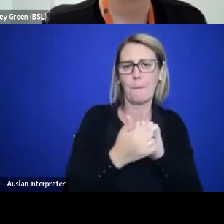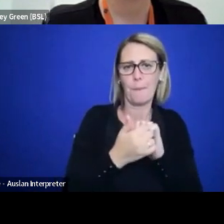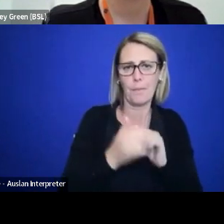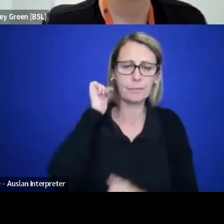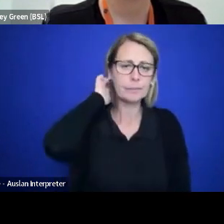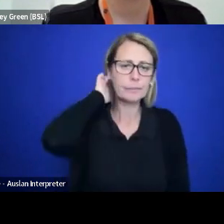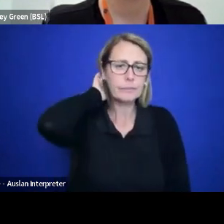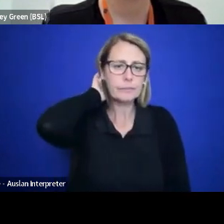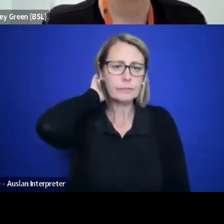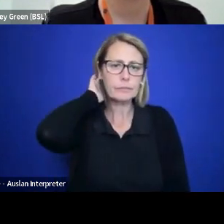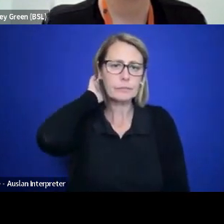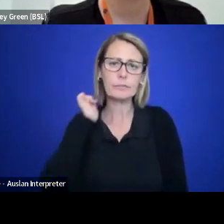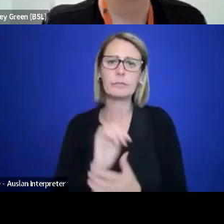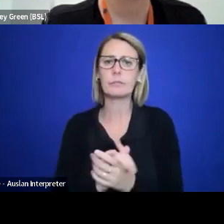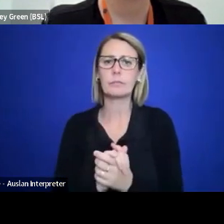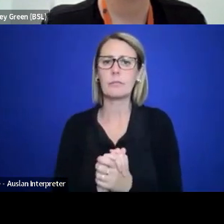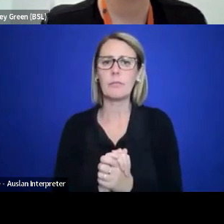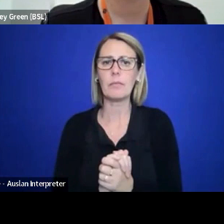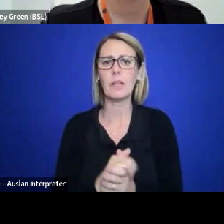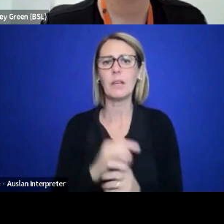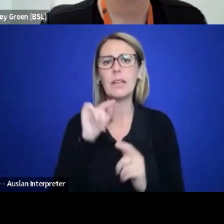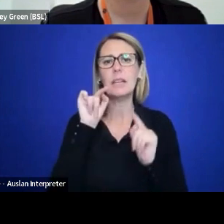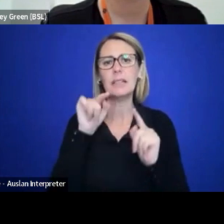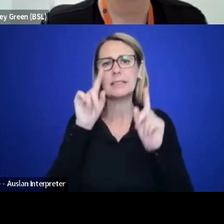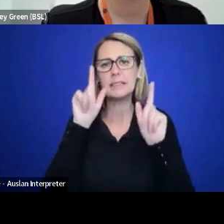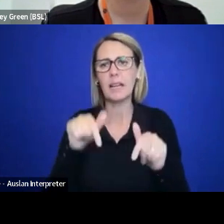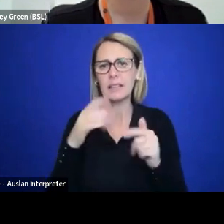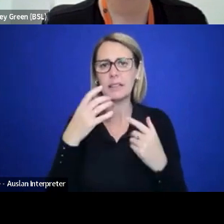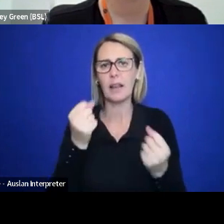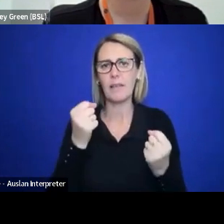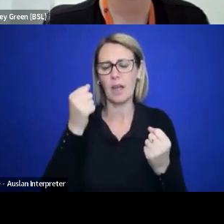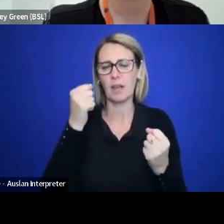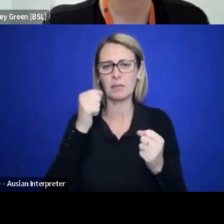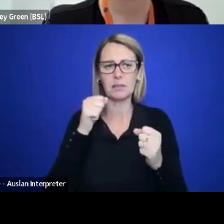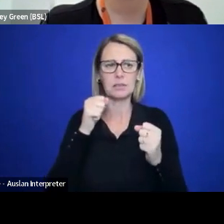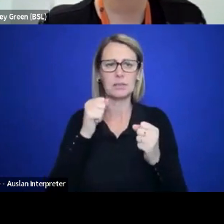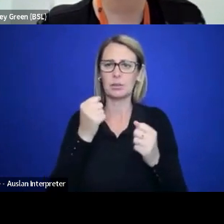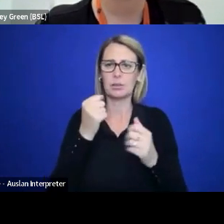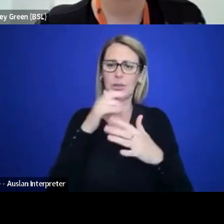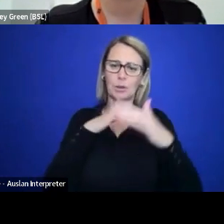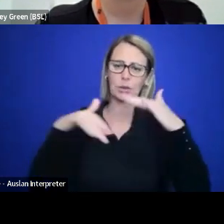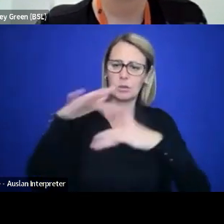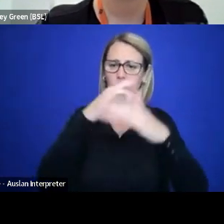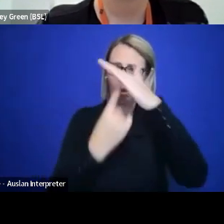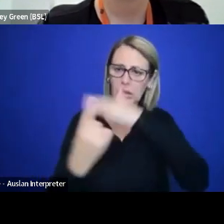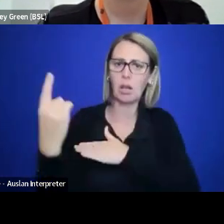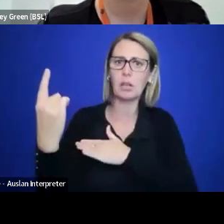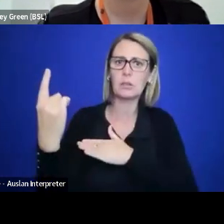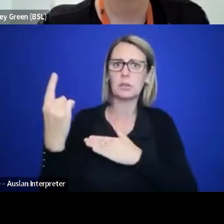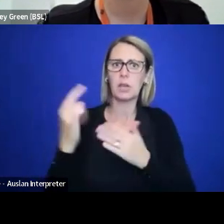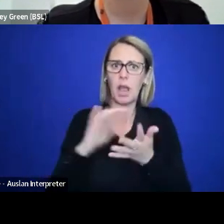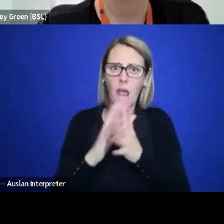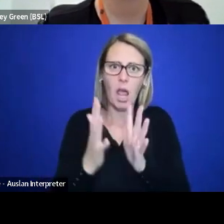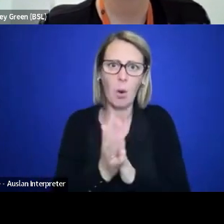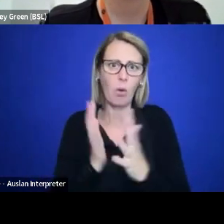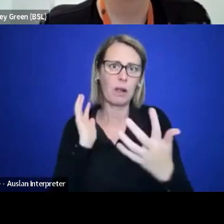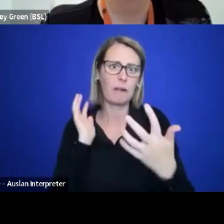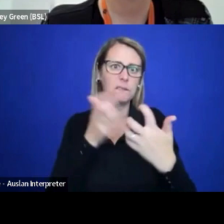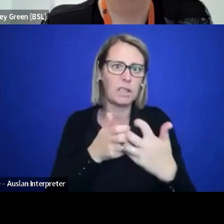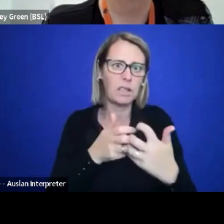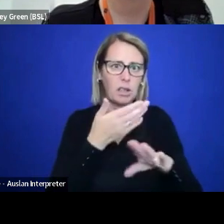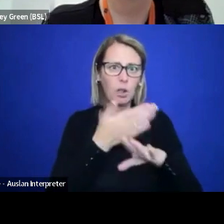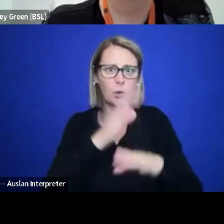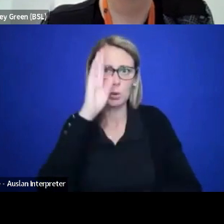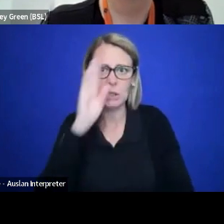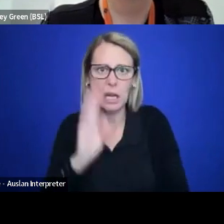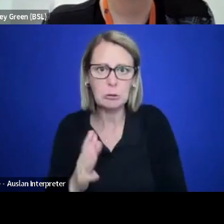starts to break down that sense of social isolation, or how the hell will I fit into this new country?